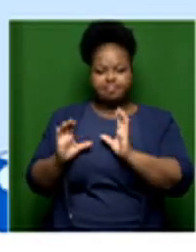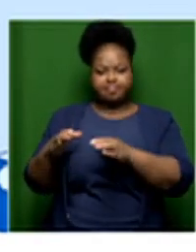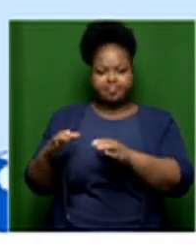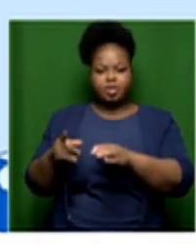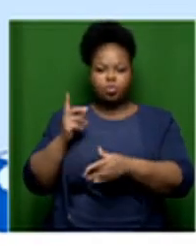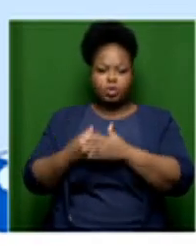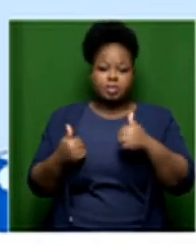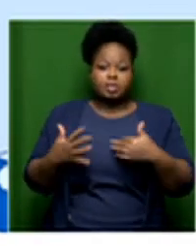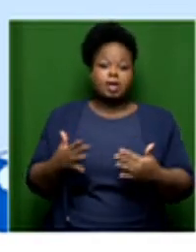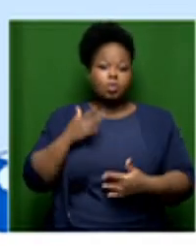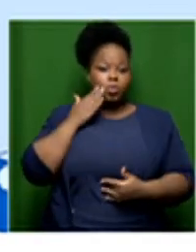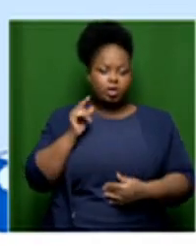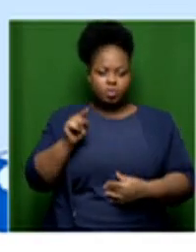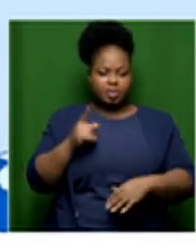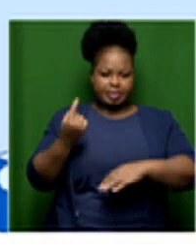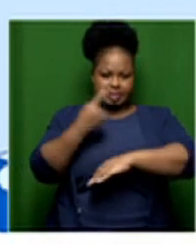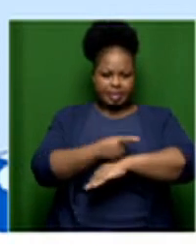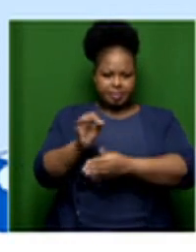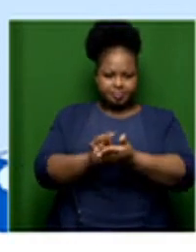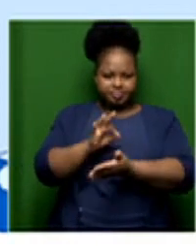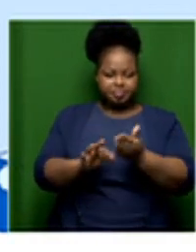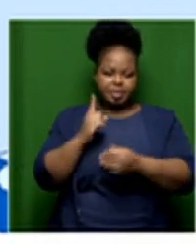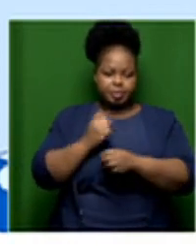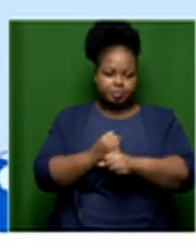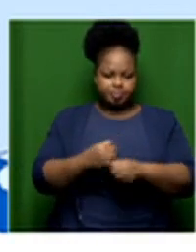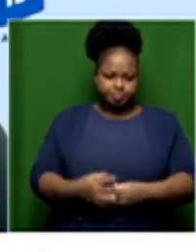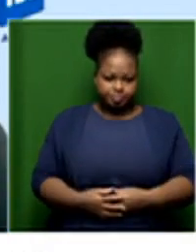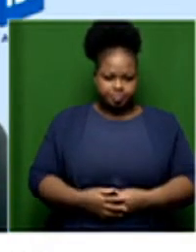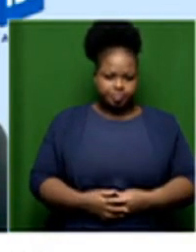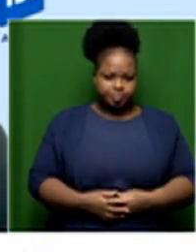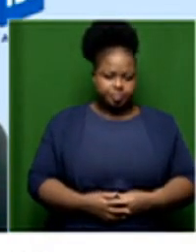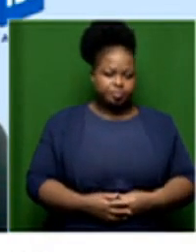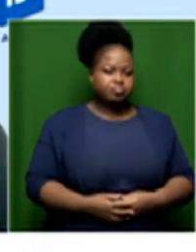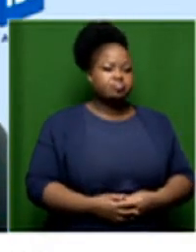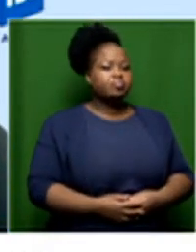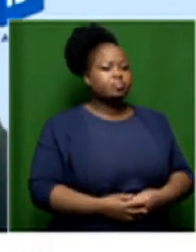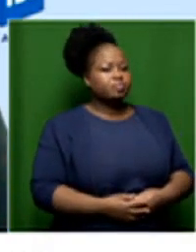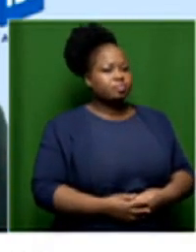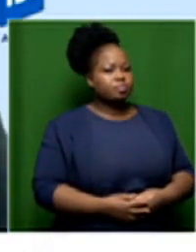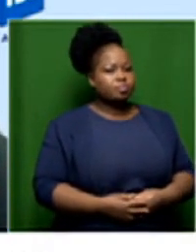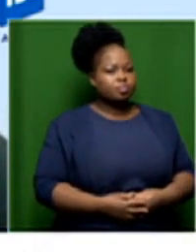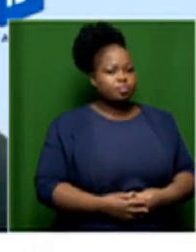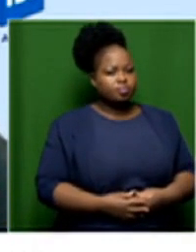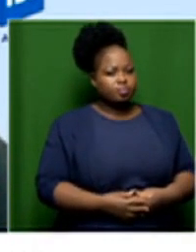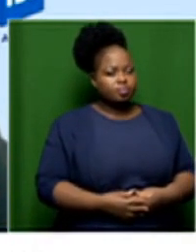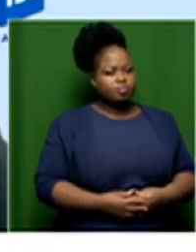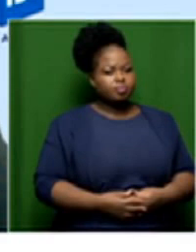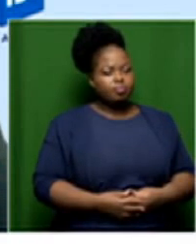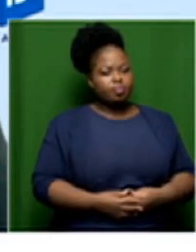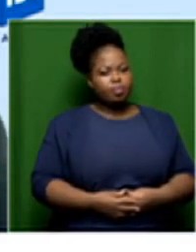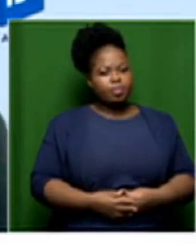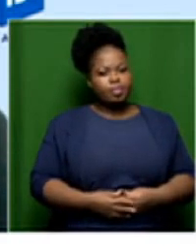take effect on the day of elections next year. So after